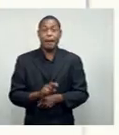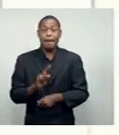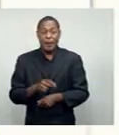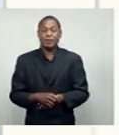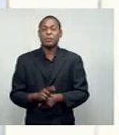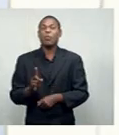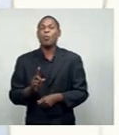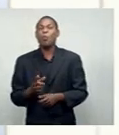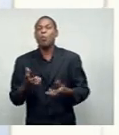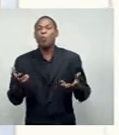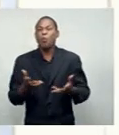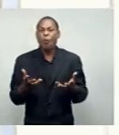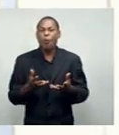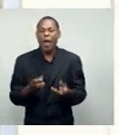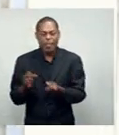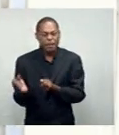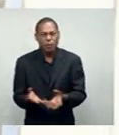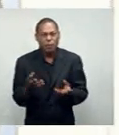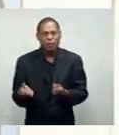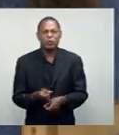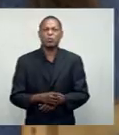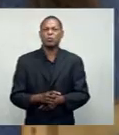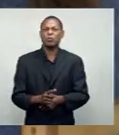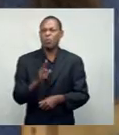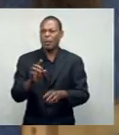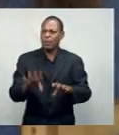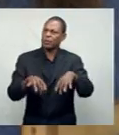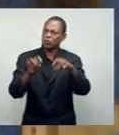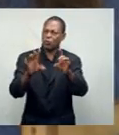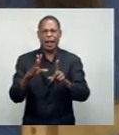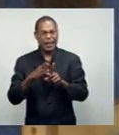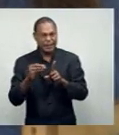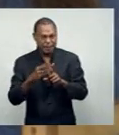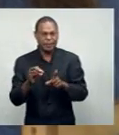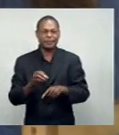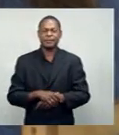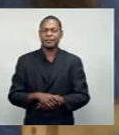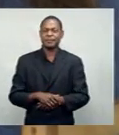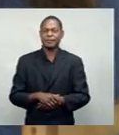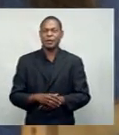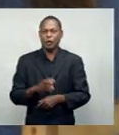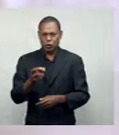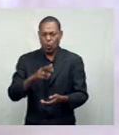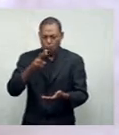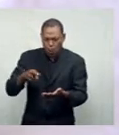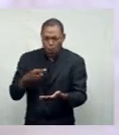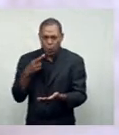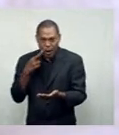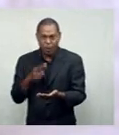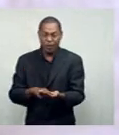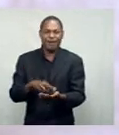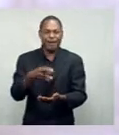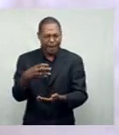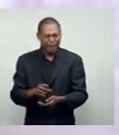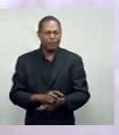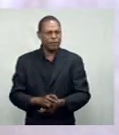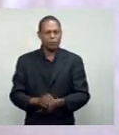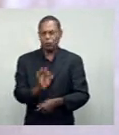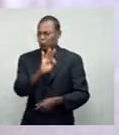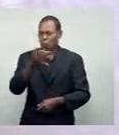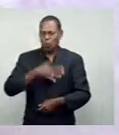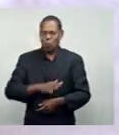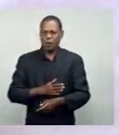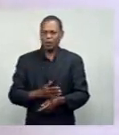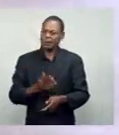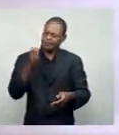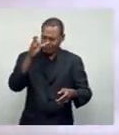different manufacturing plants in different places like Australia. Dr. Devi says they are keeping proper records to avoid any cross-vaccination.